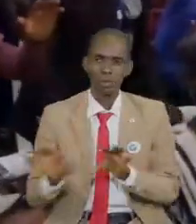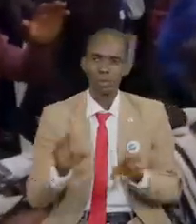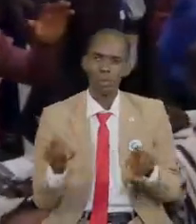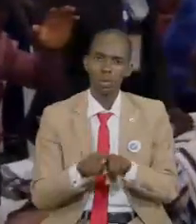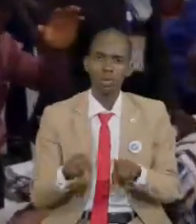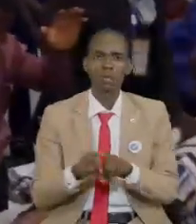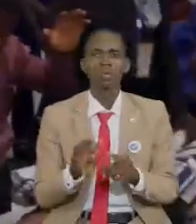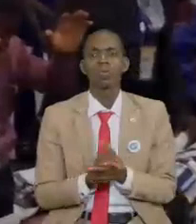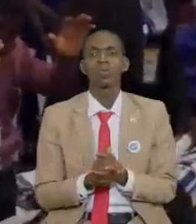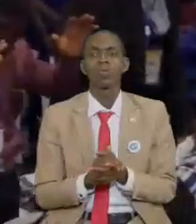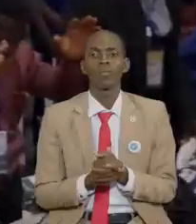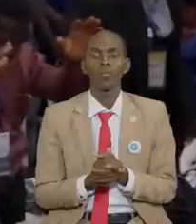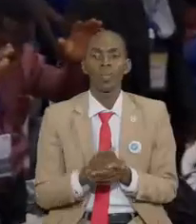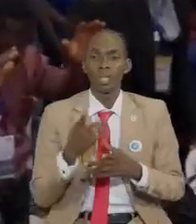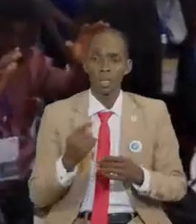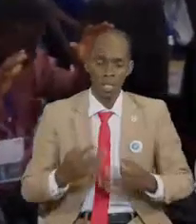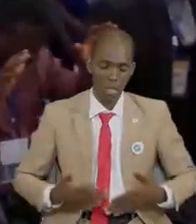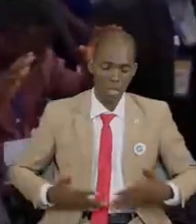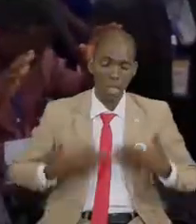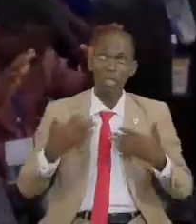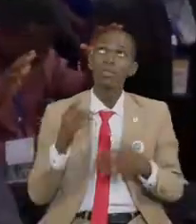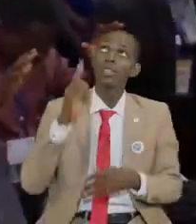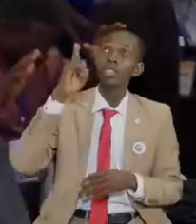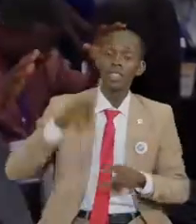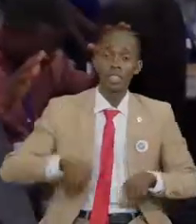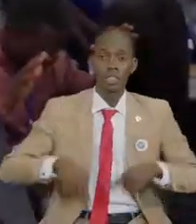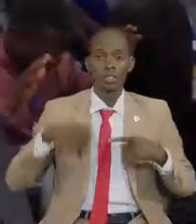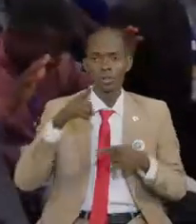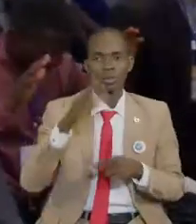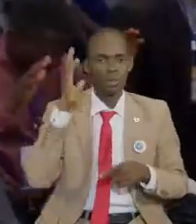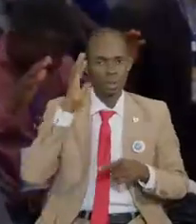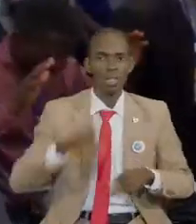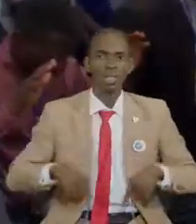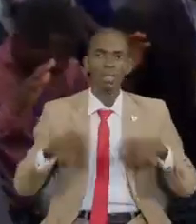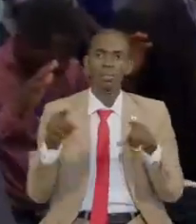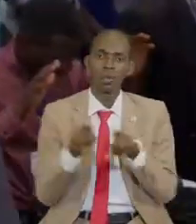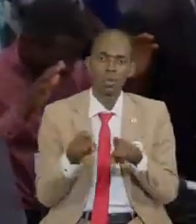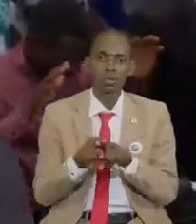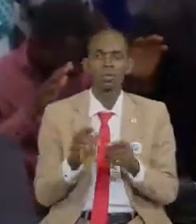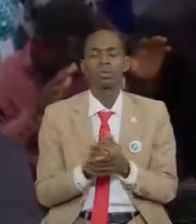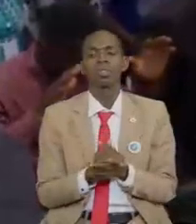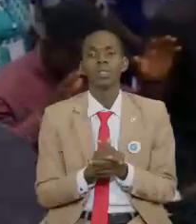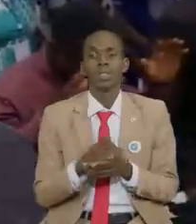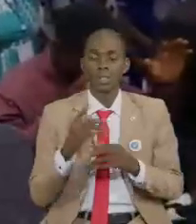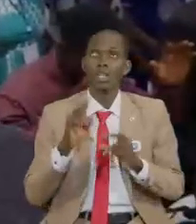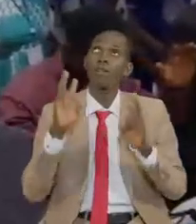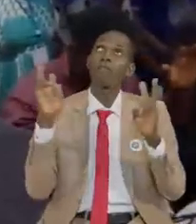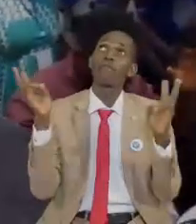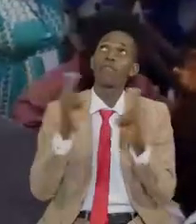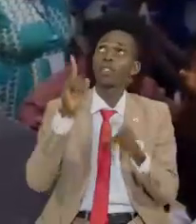The life I live, he shall live. The victory I have, he